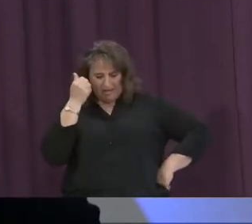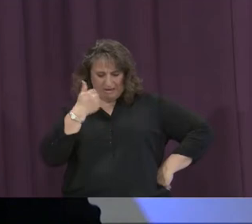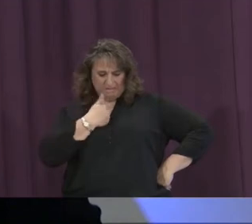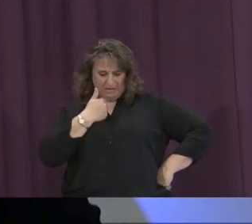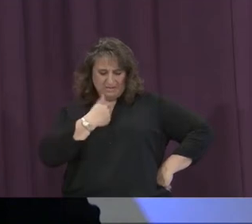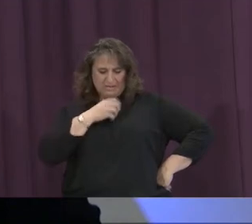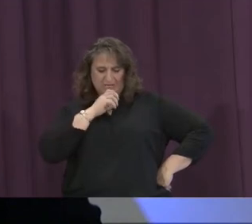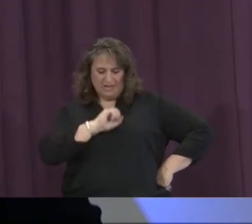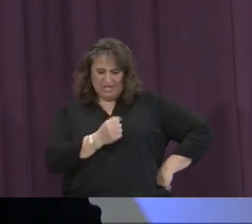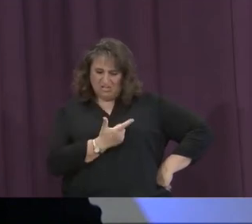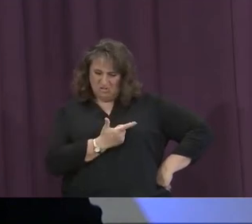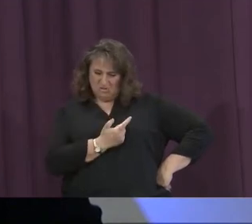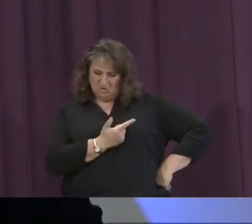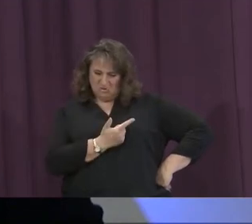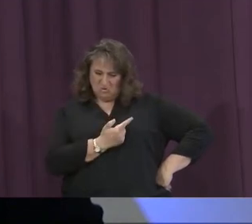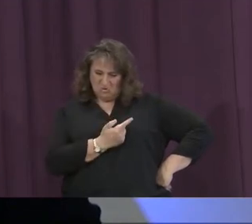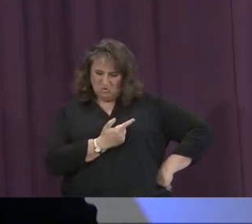21.